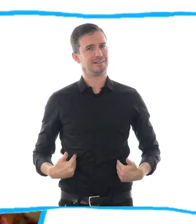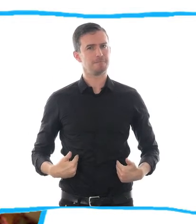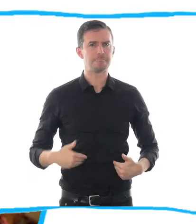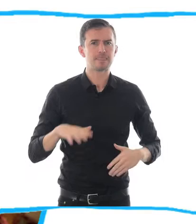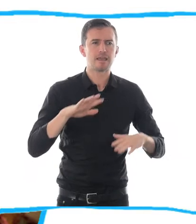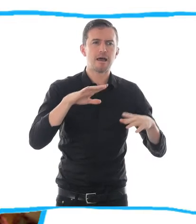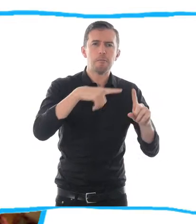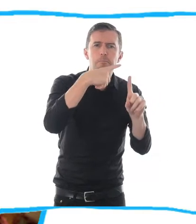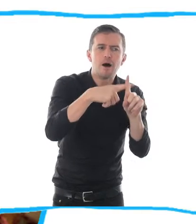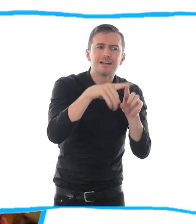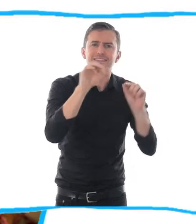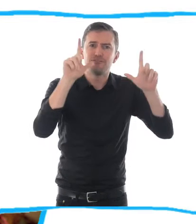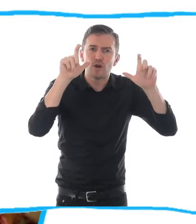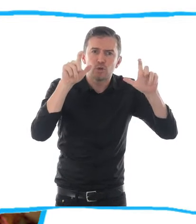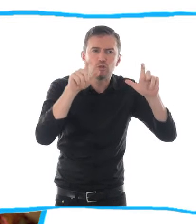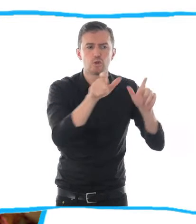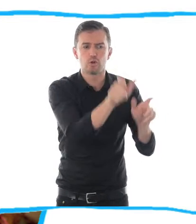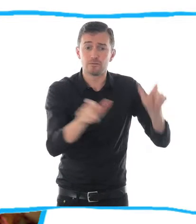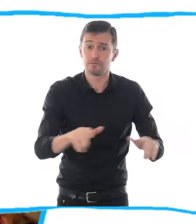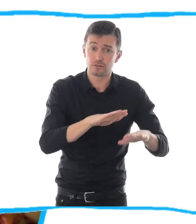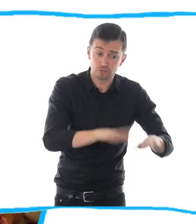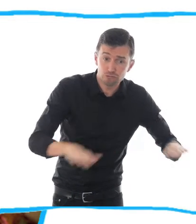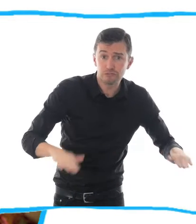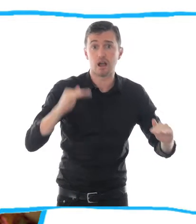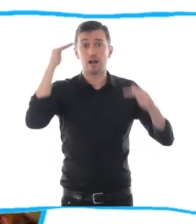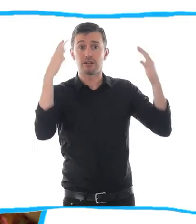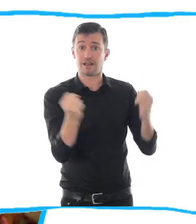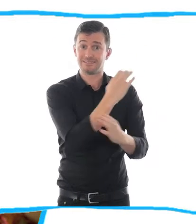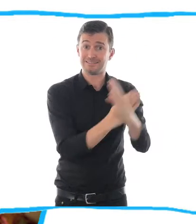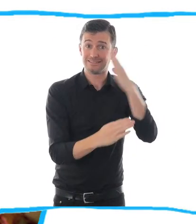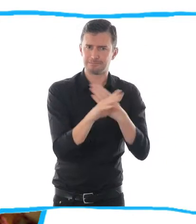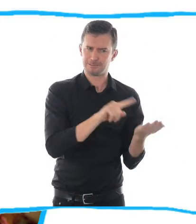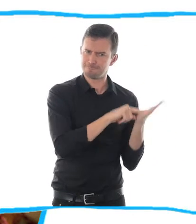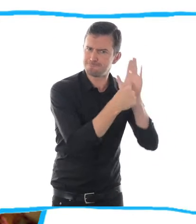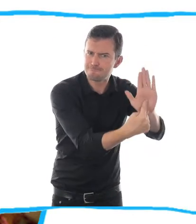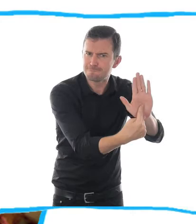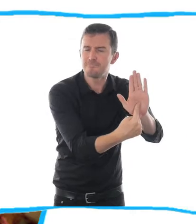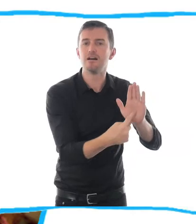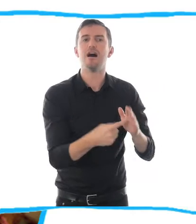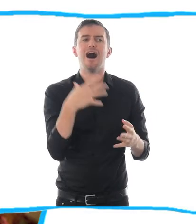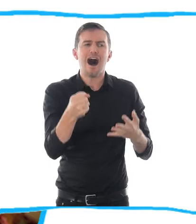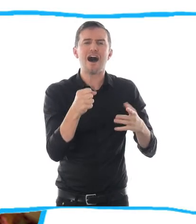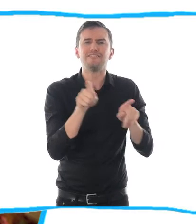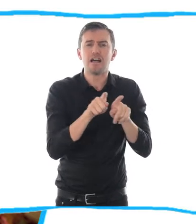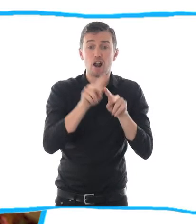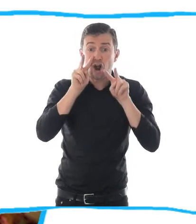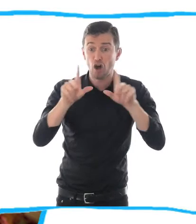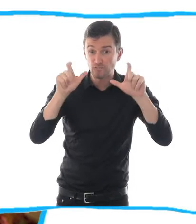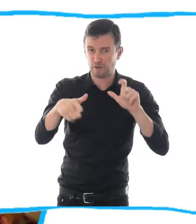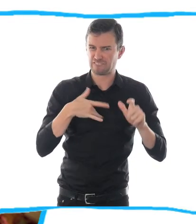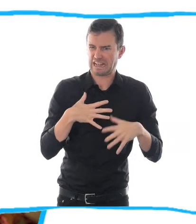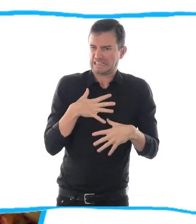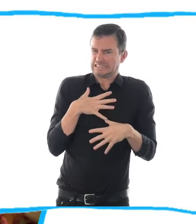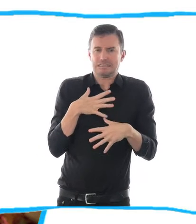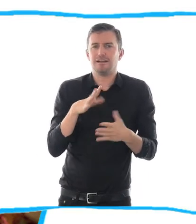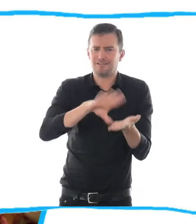of children and adults with disabilities. If you're not sure about something, use a simple cringe factor check. If an image makes you cringe or